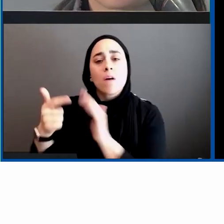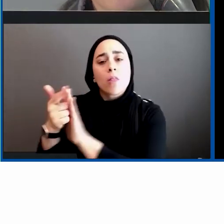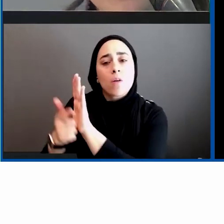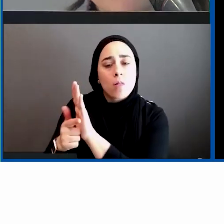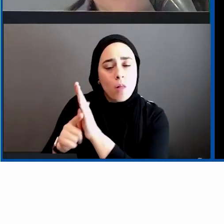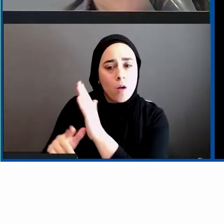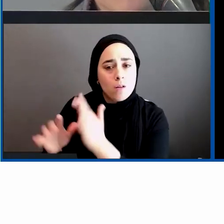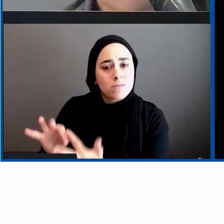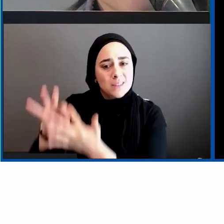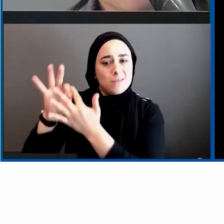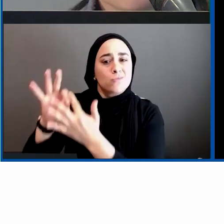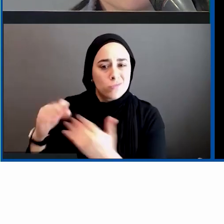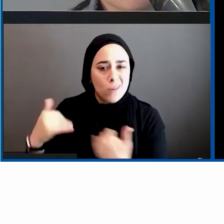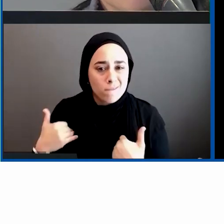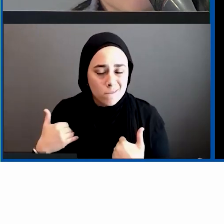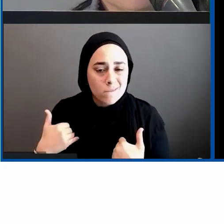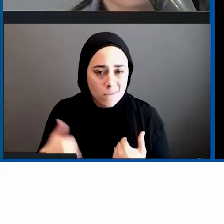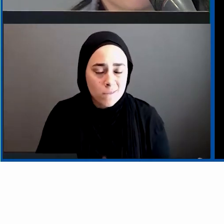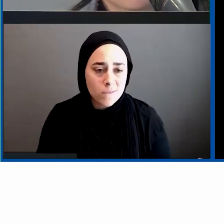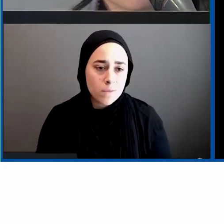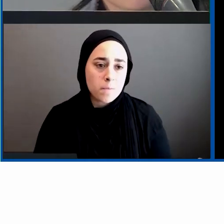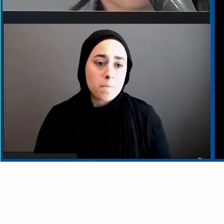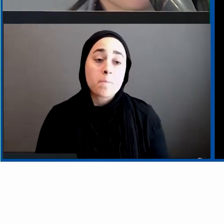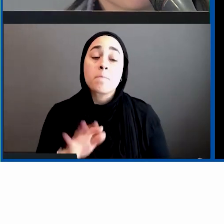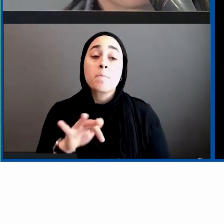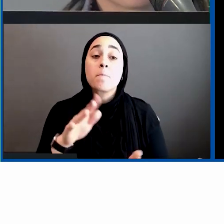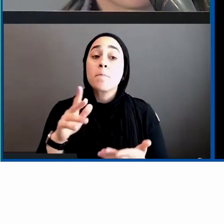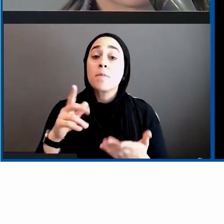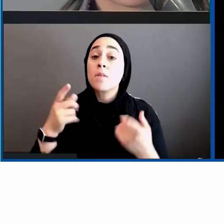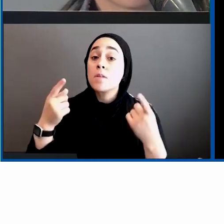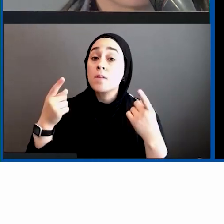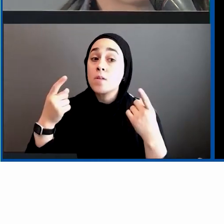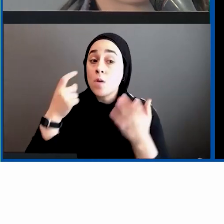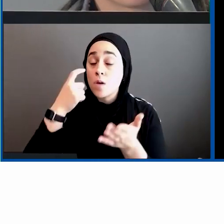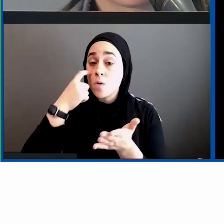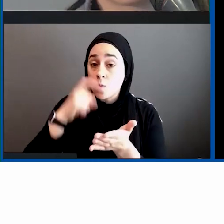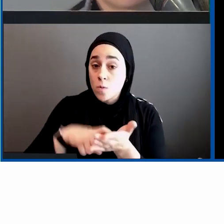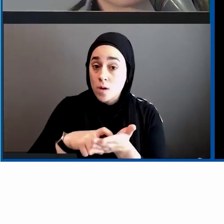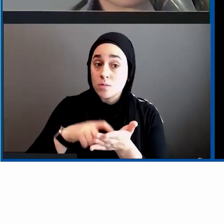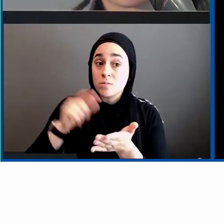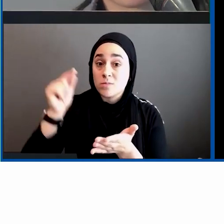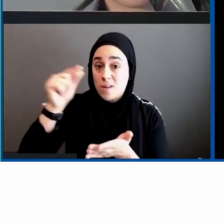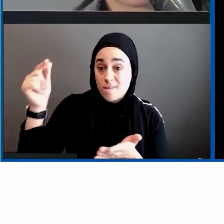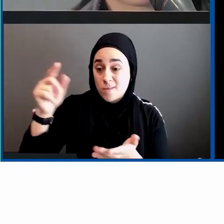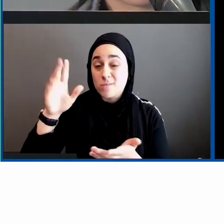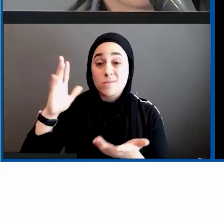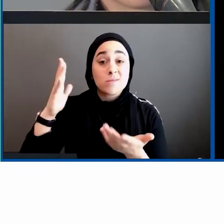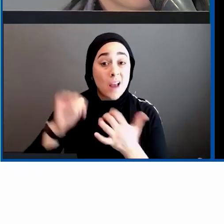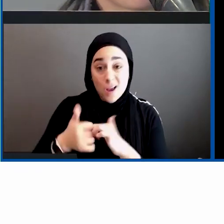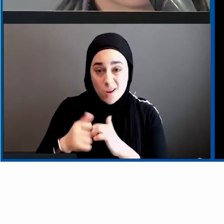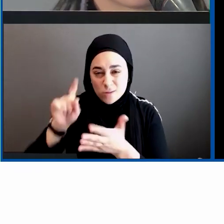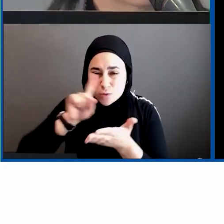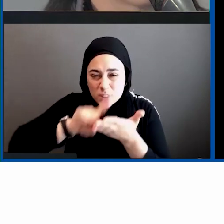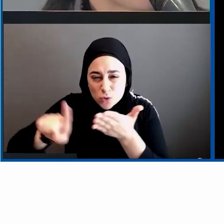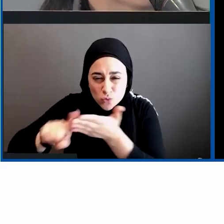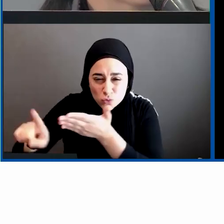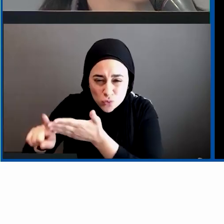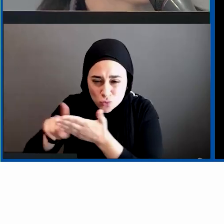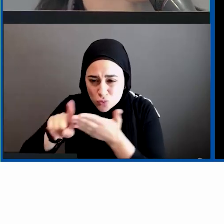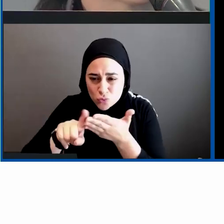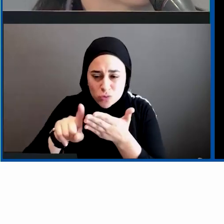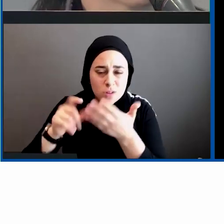in. But this was recognized by the government. They did a lot of research. They had a lot